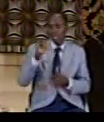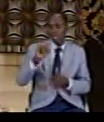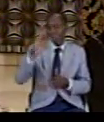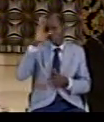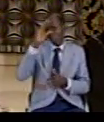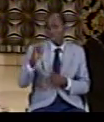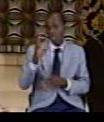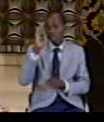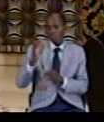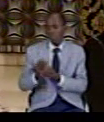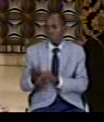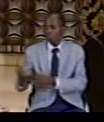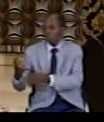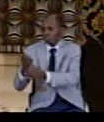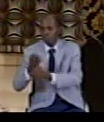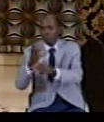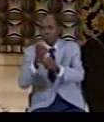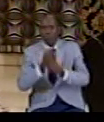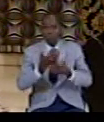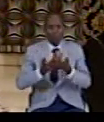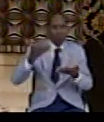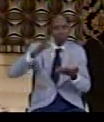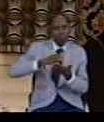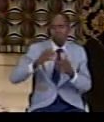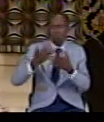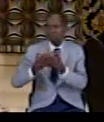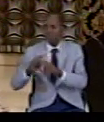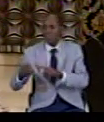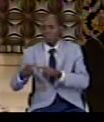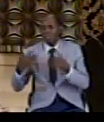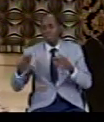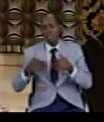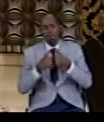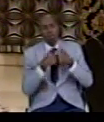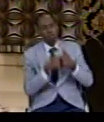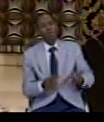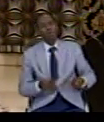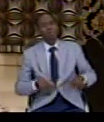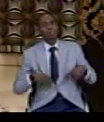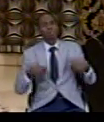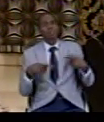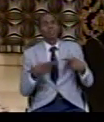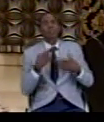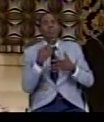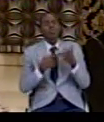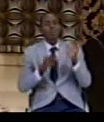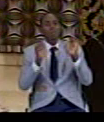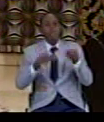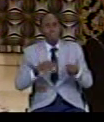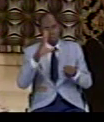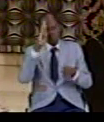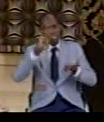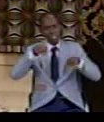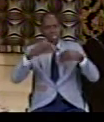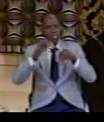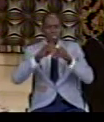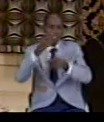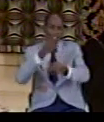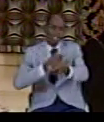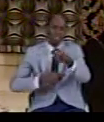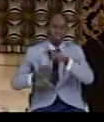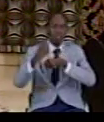gain the whole world and lose his own soul? Or what shall a man give in exchange for his soul?